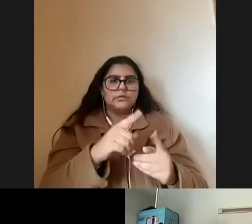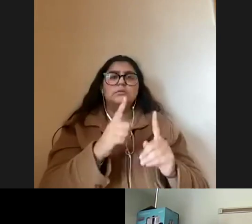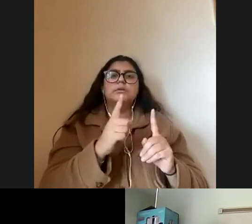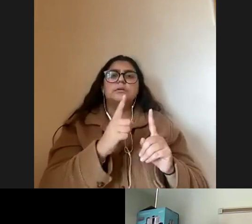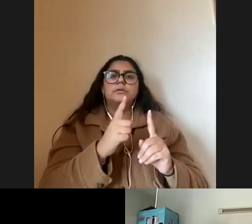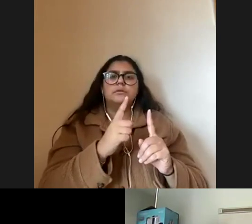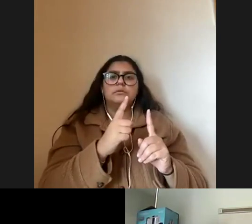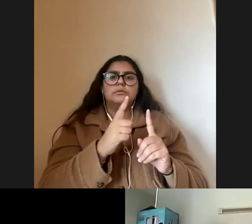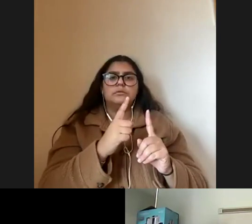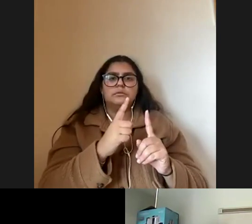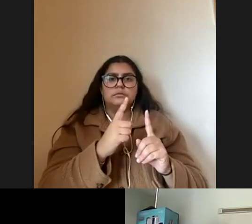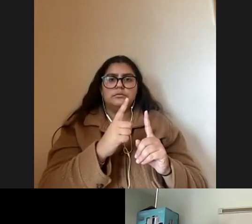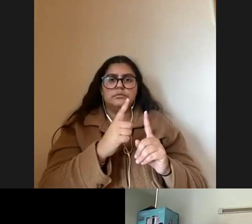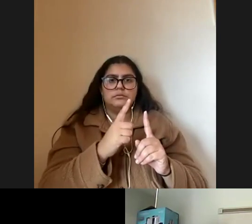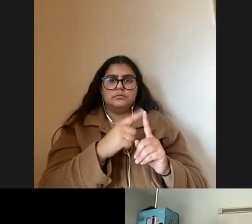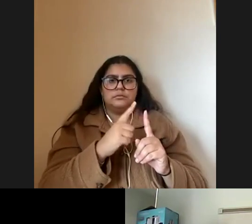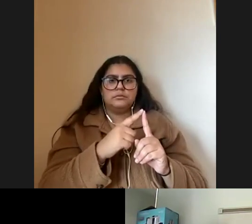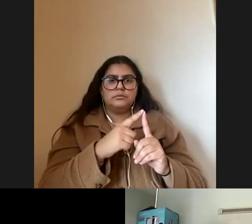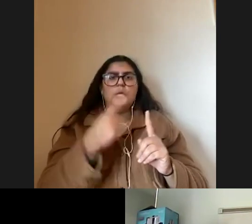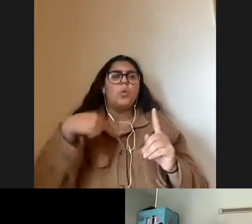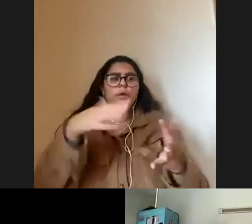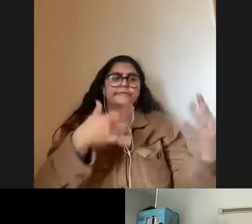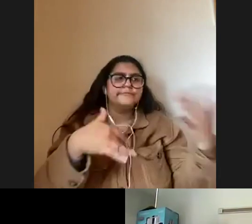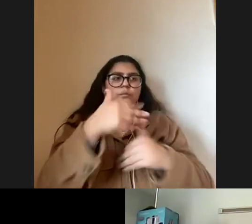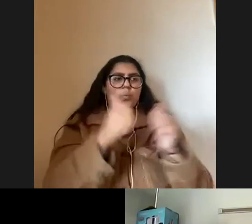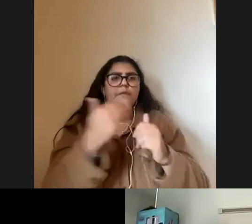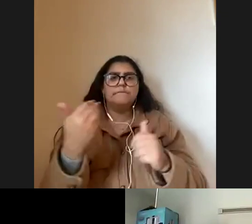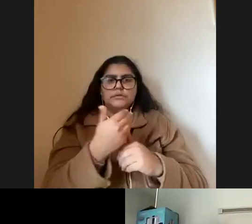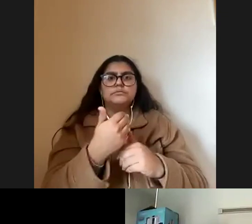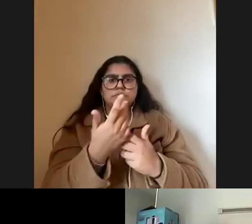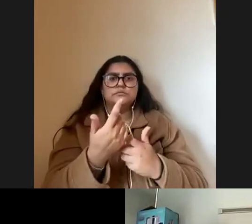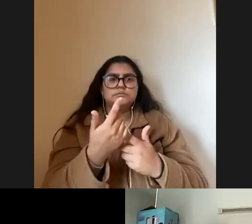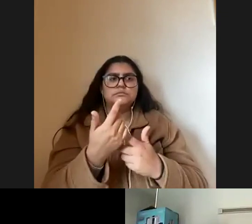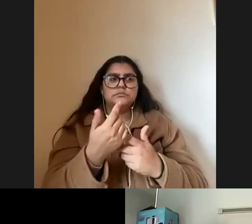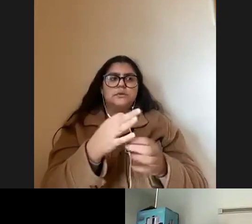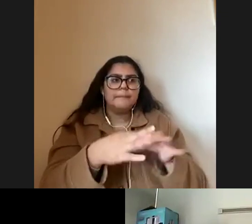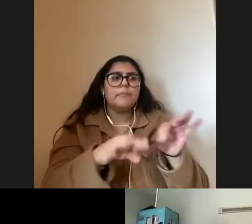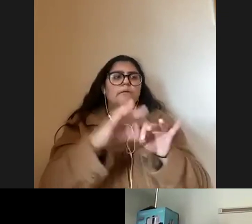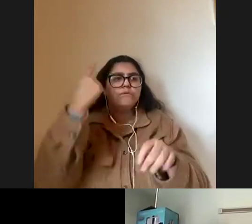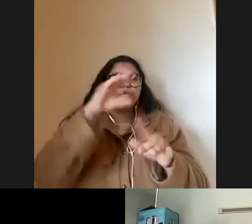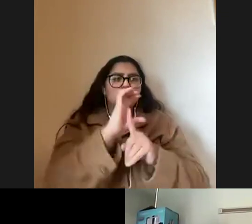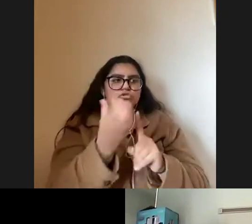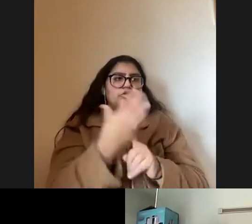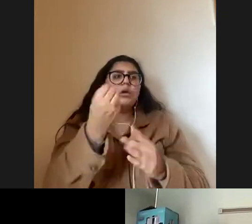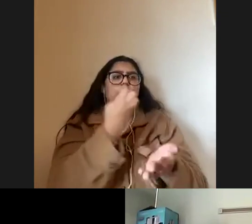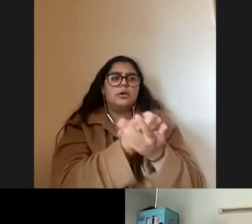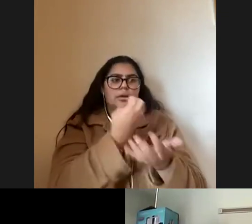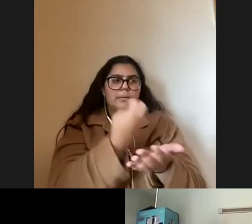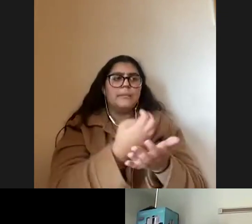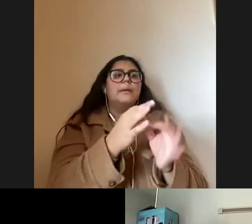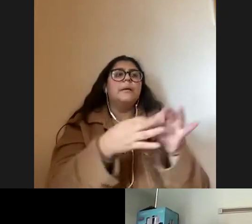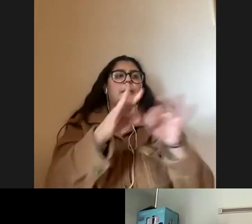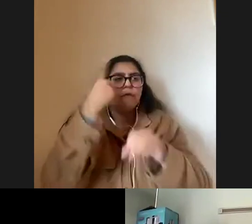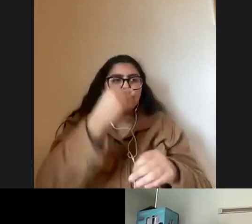interacted with fish for about as long as we've existed. Fish have been really important kind of culturally and economically. They're important as a food source.